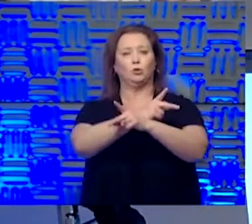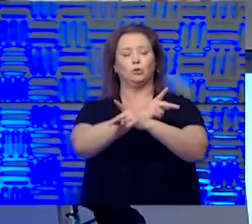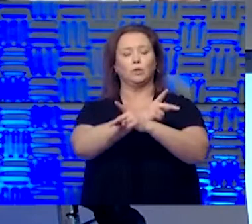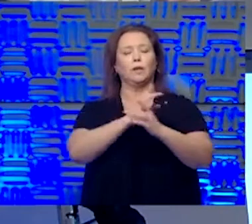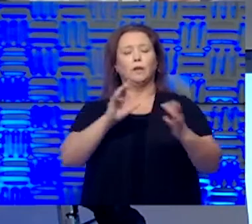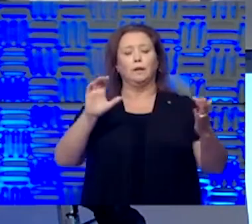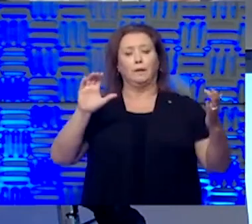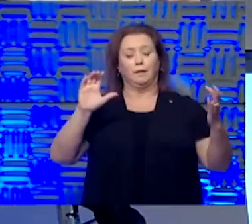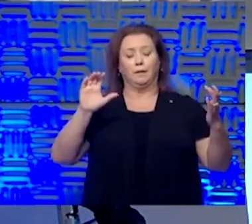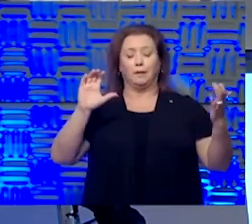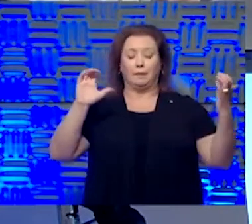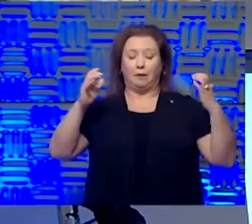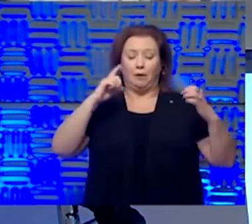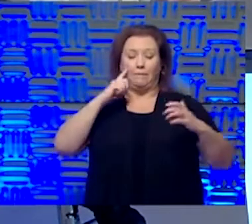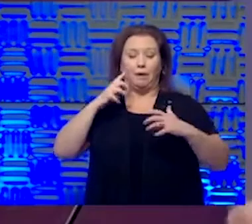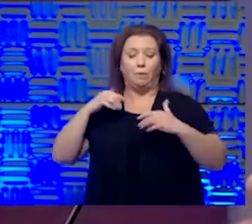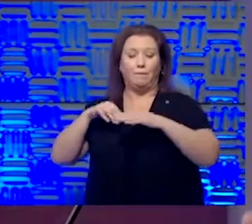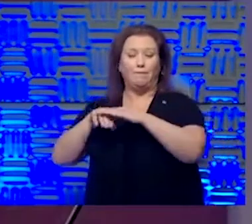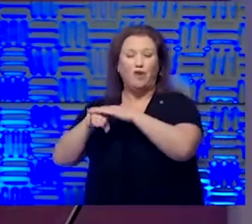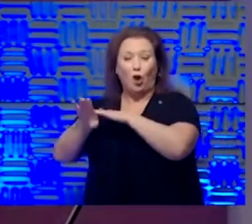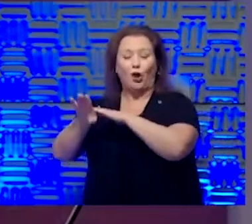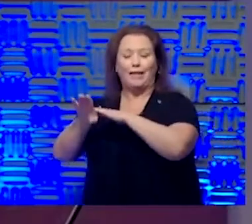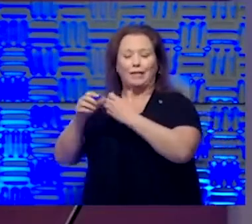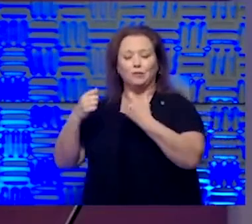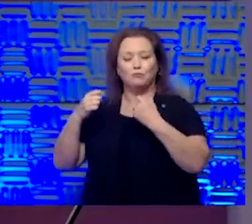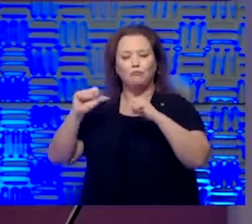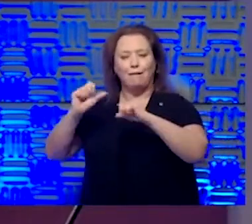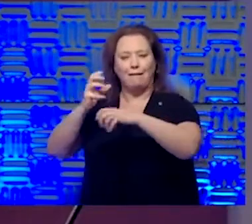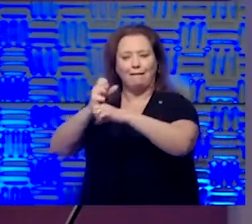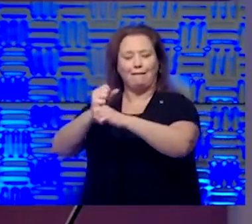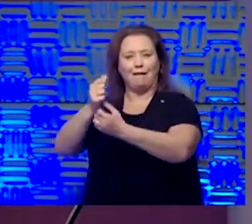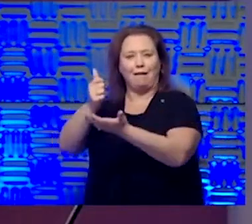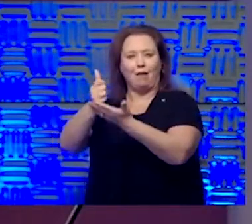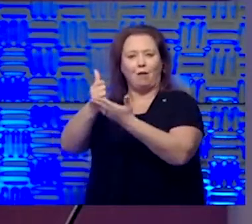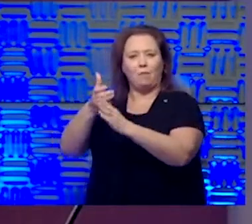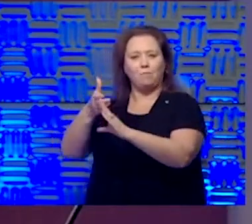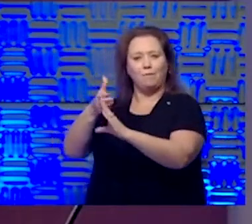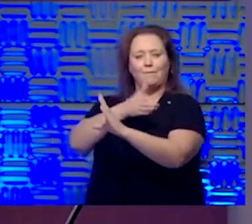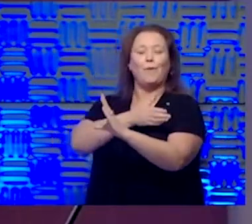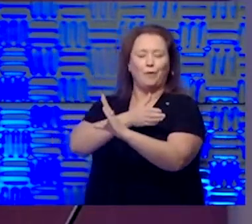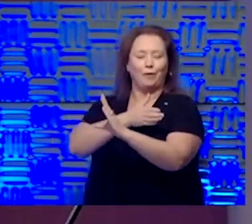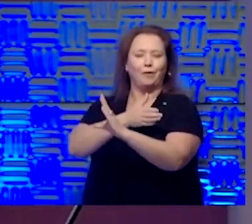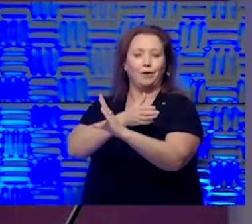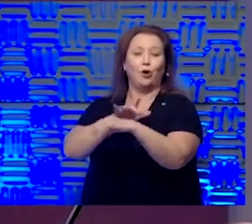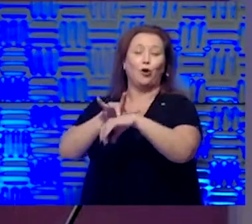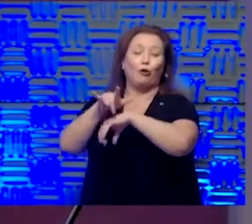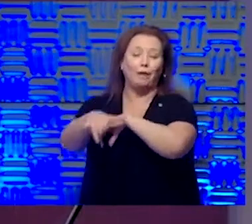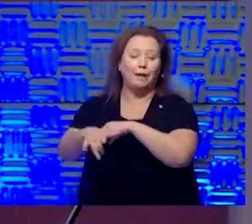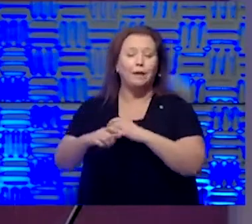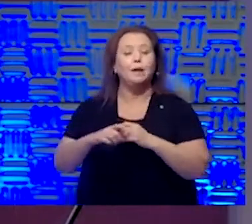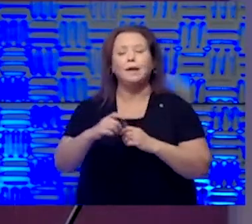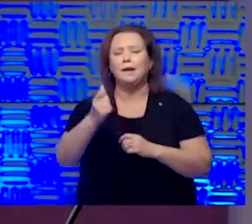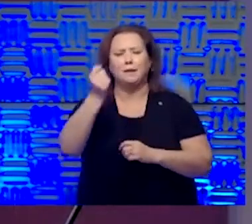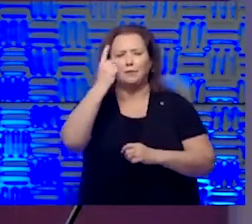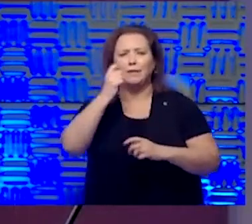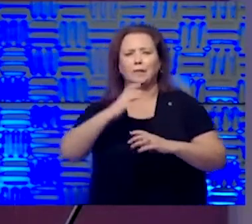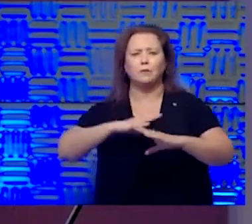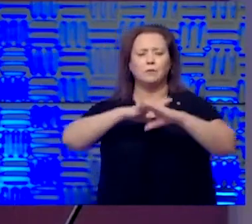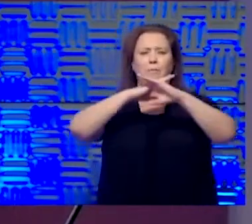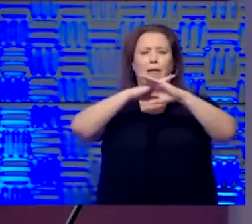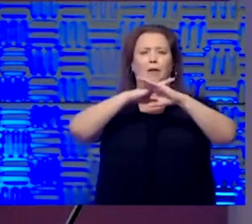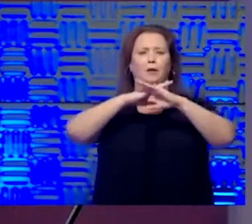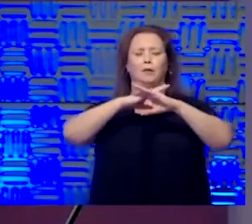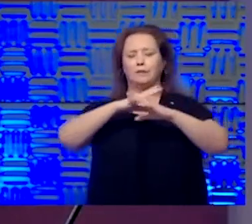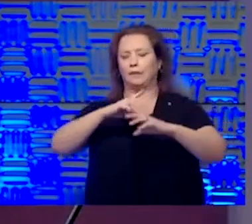received health care or at least attempted to receive that health care early on. And again, there are a lot of barriers, based upon, my public